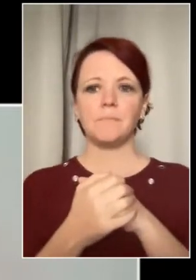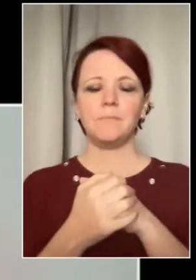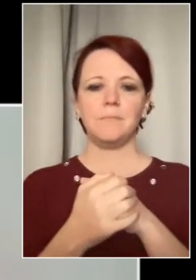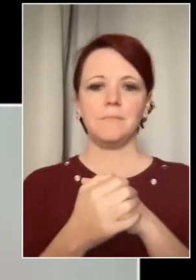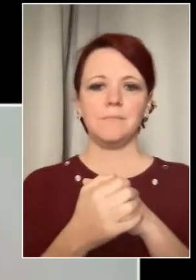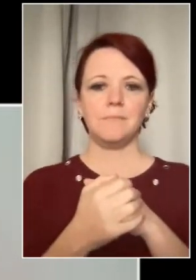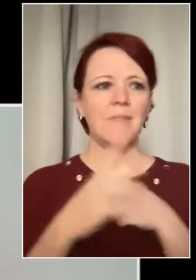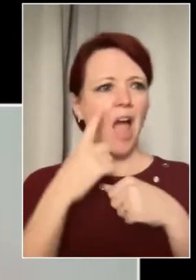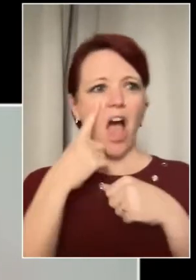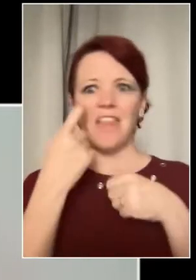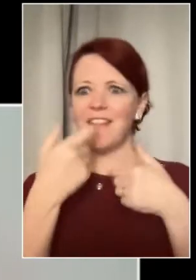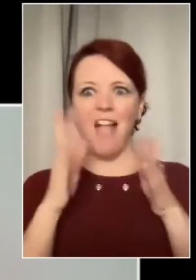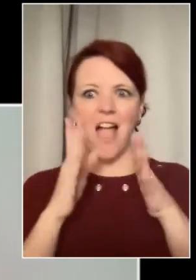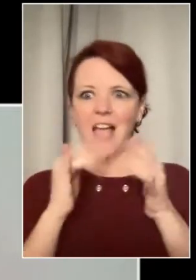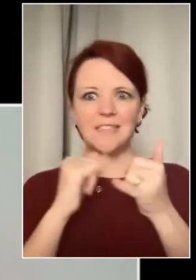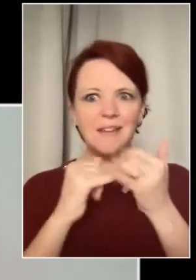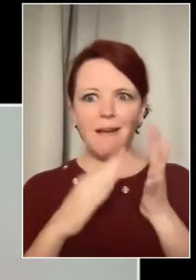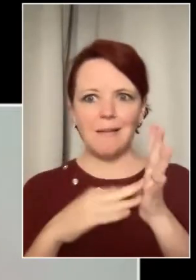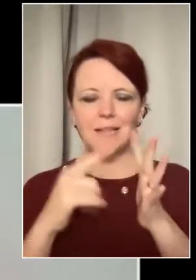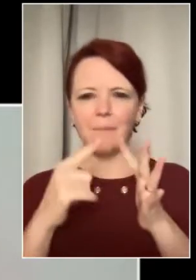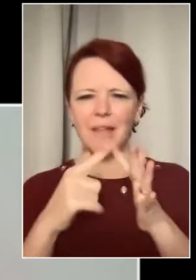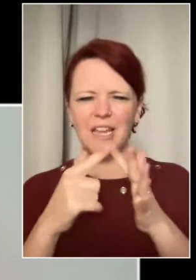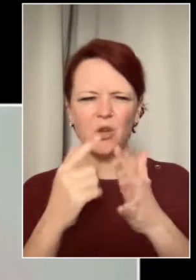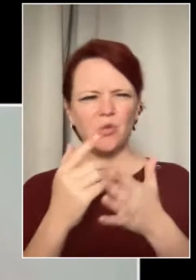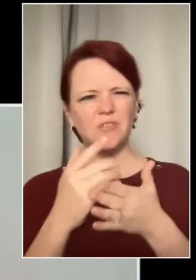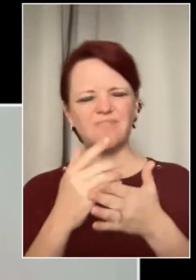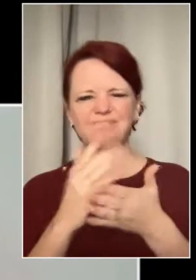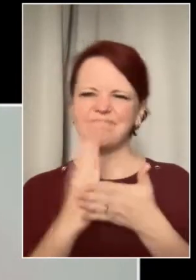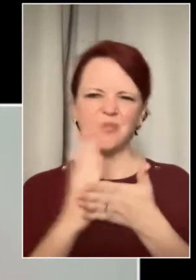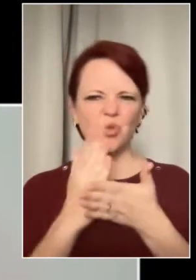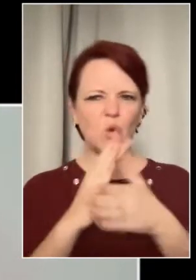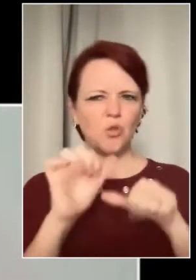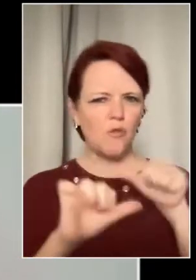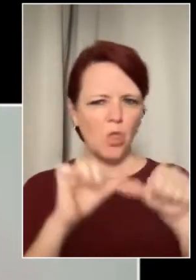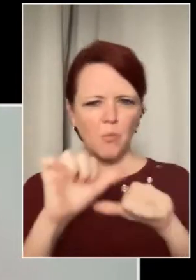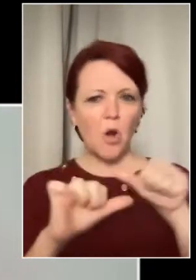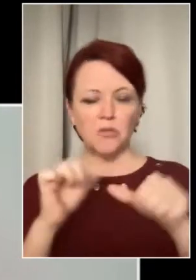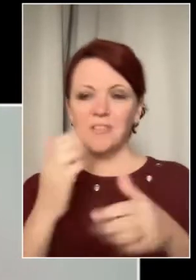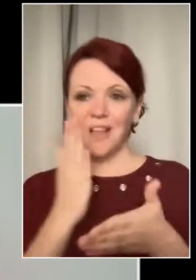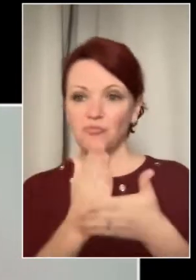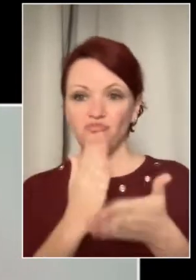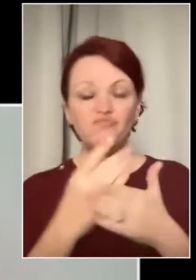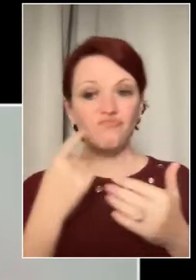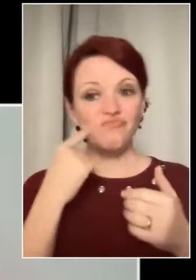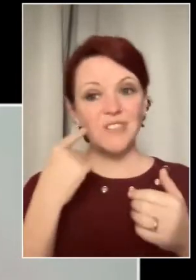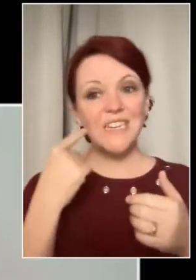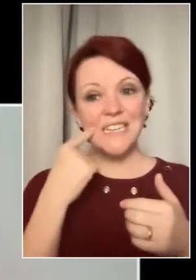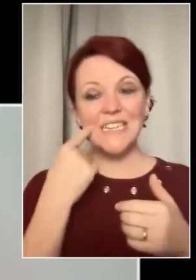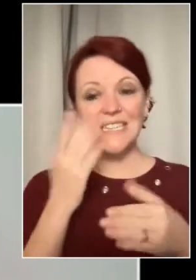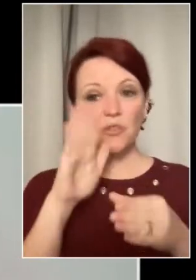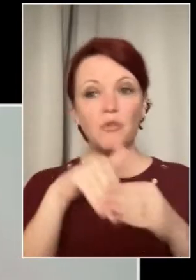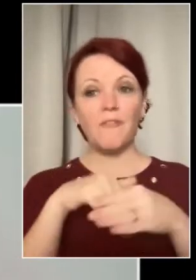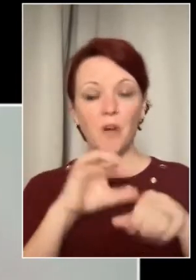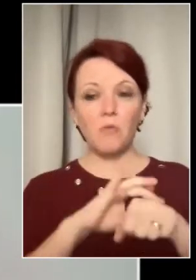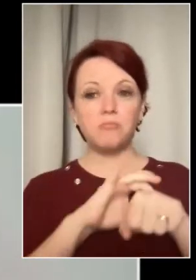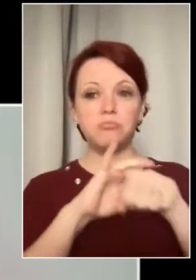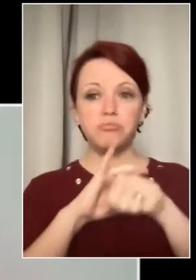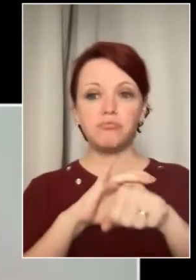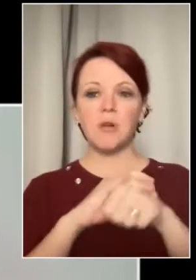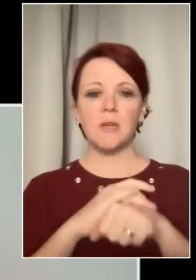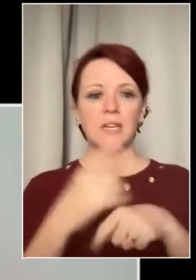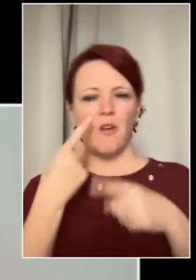any SME who doesn't really know the process, it's much easier than you think. It's easier to get involved, to find a learning